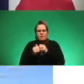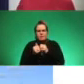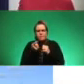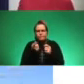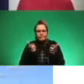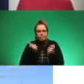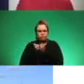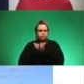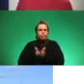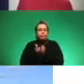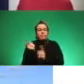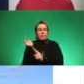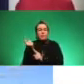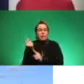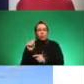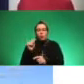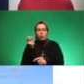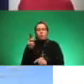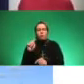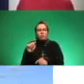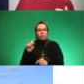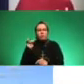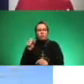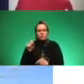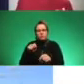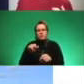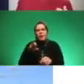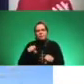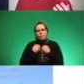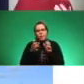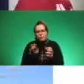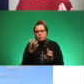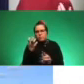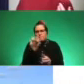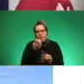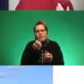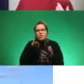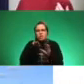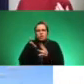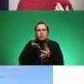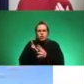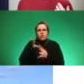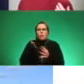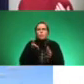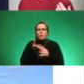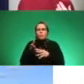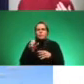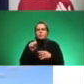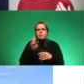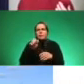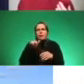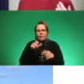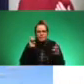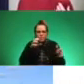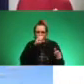Last year I went on the Aurora Australis icebreaker, which was really amazing, breaking through the sea ice in this big orange ship